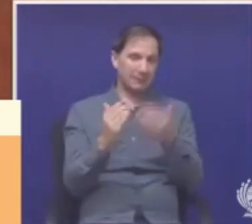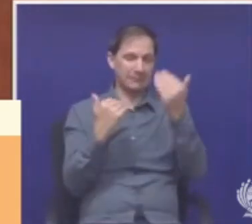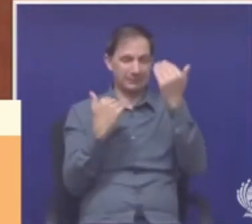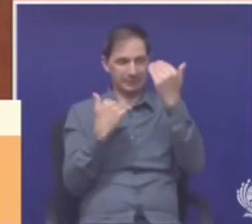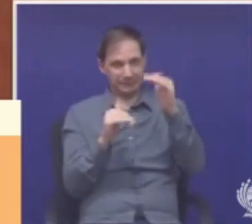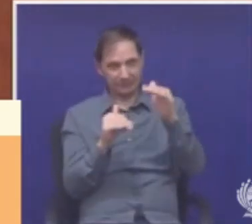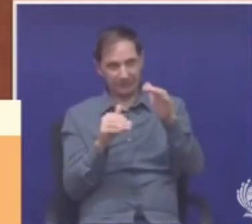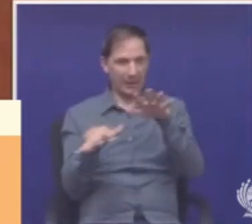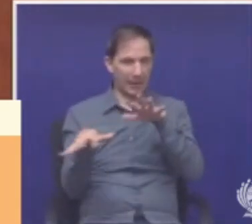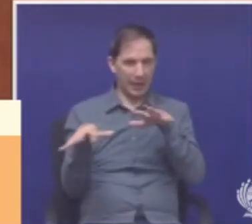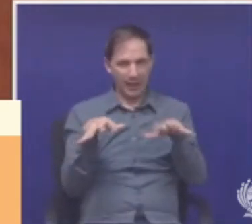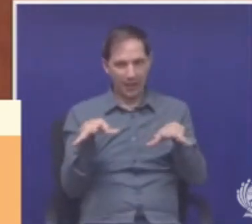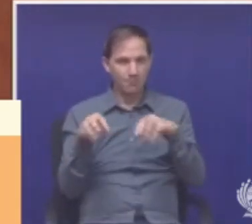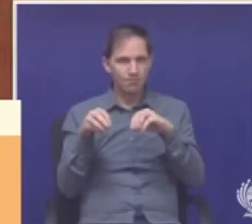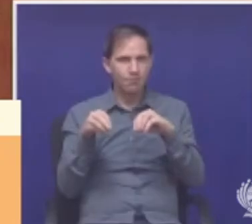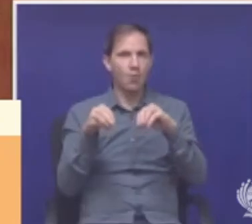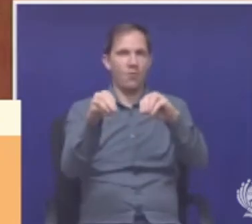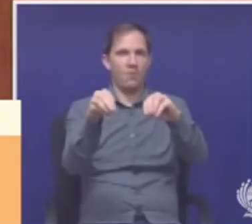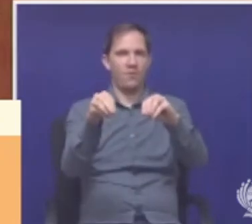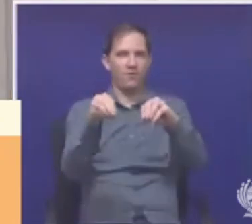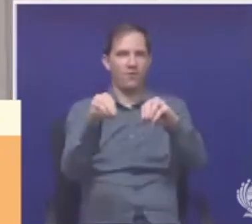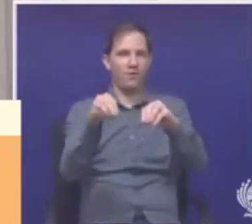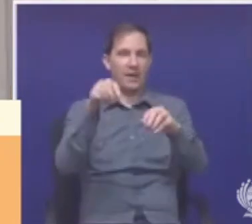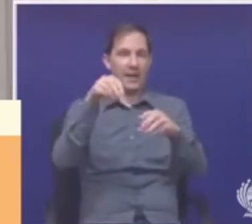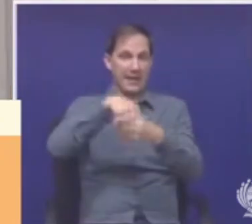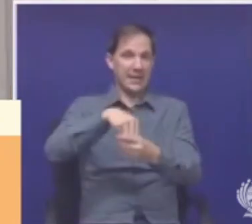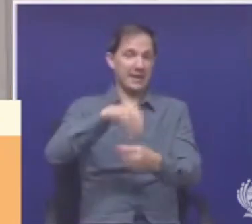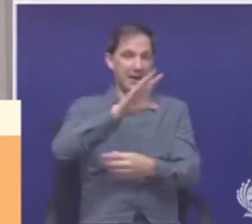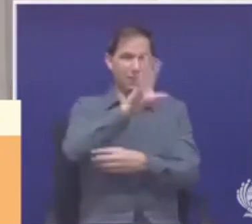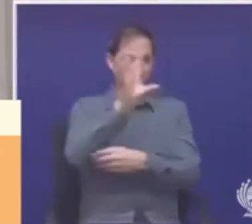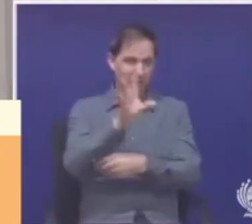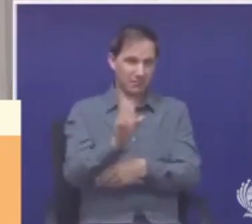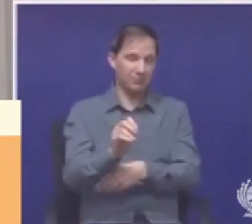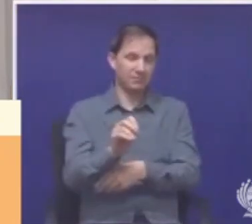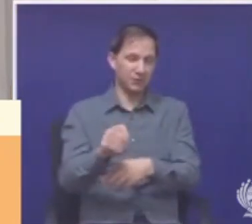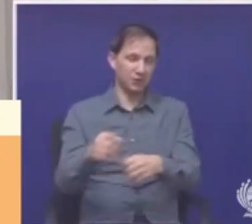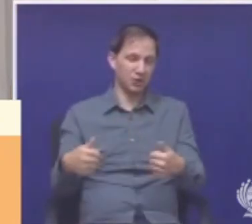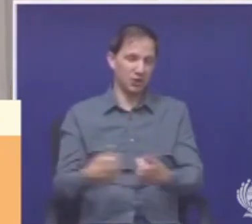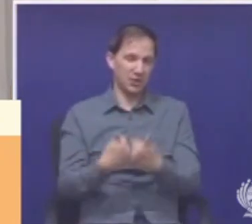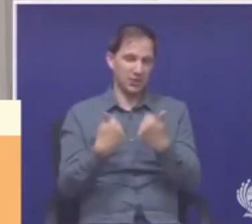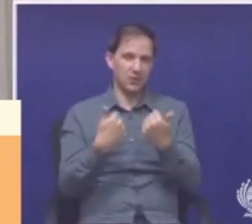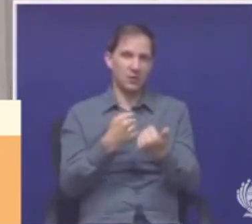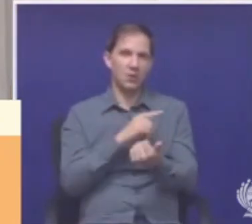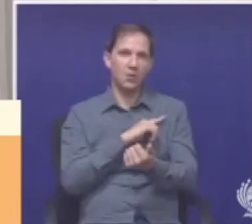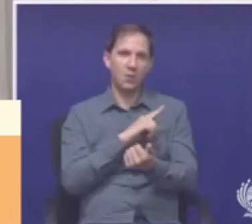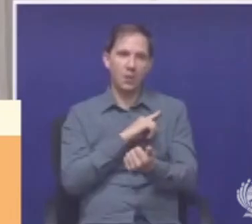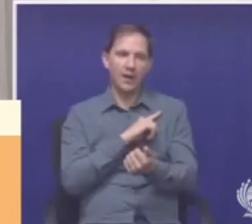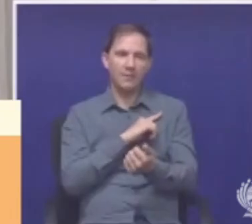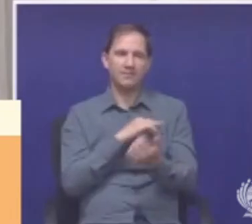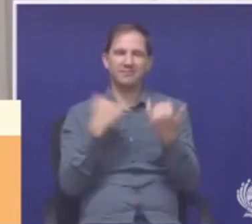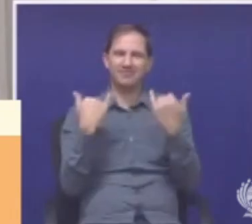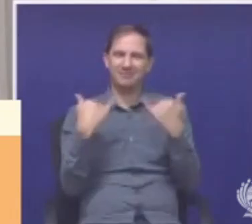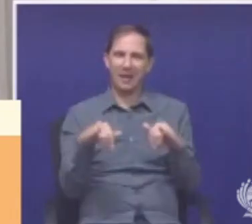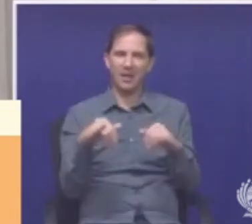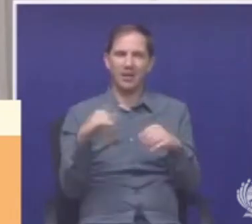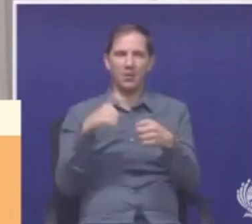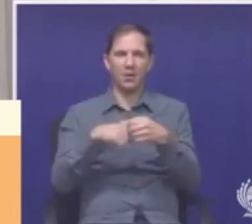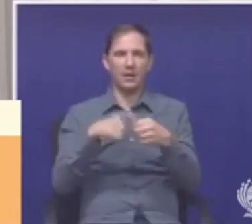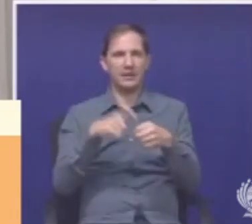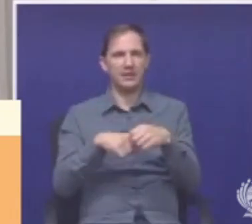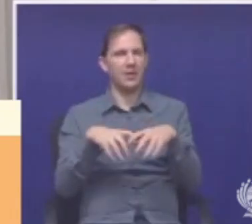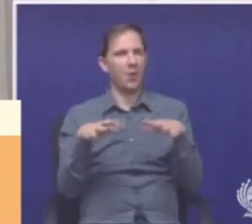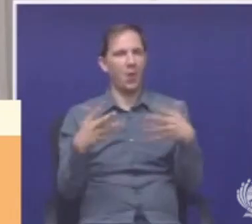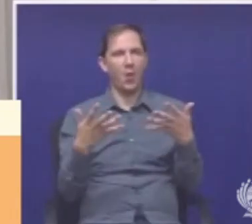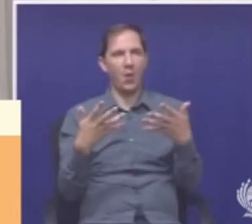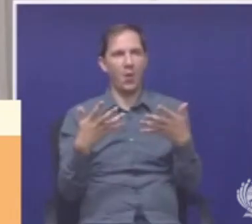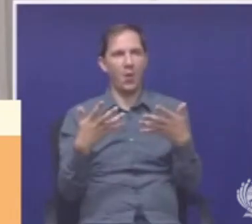able to move agricultural products around the continent, and this is largely driven by the poor quality and lack of